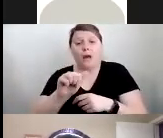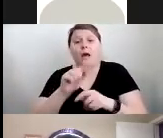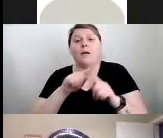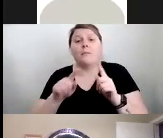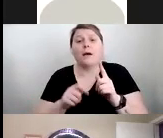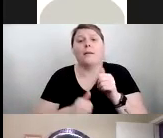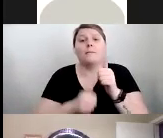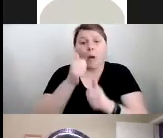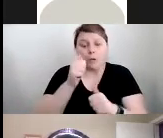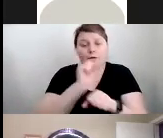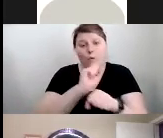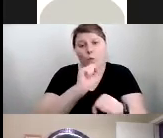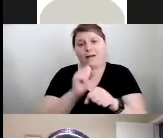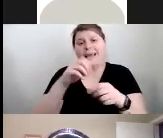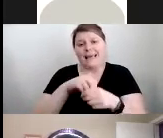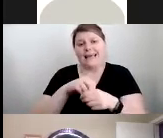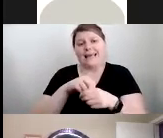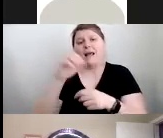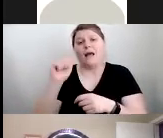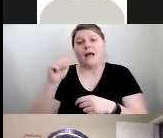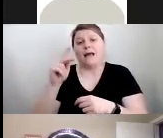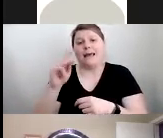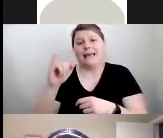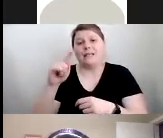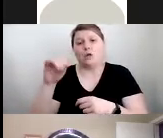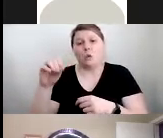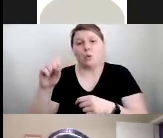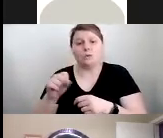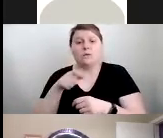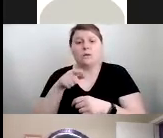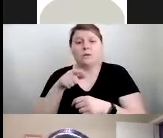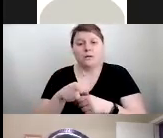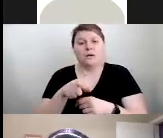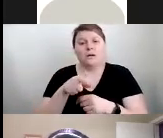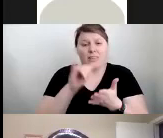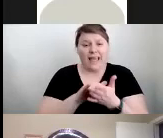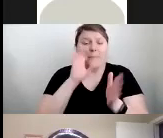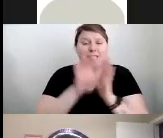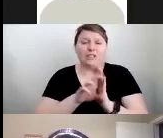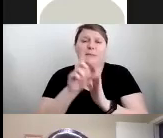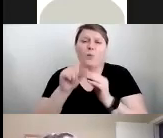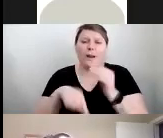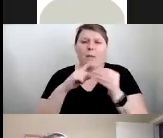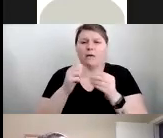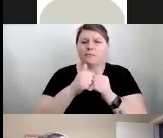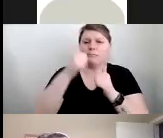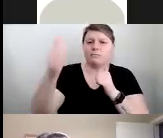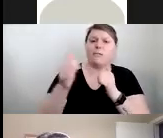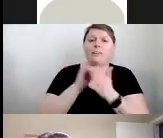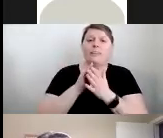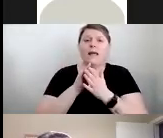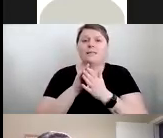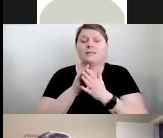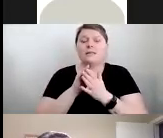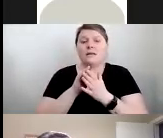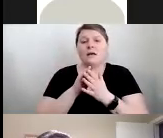Iquitos. And this picture here is taken probably 20 miles outside of Iquitos, which is the world's biggest city that does